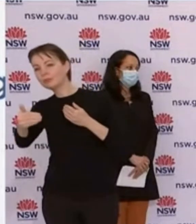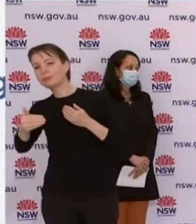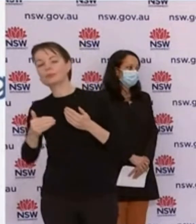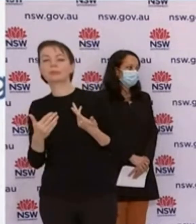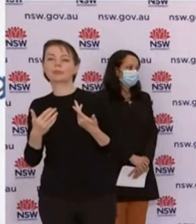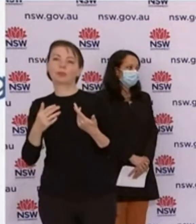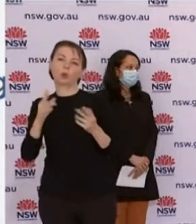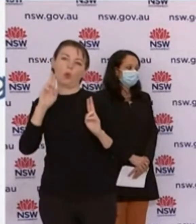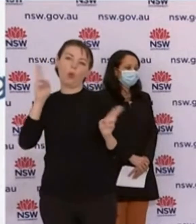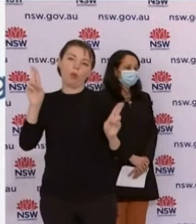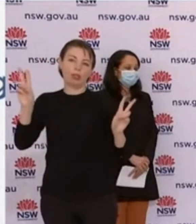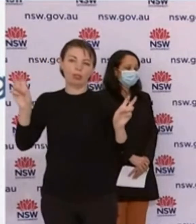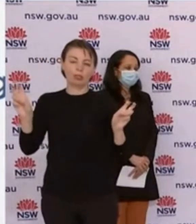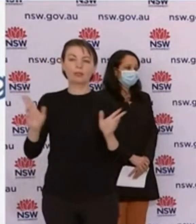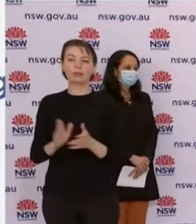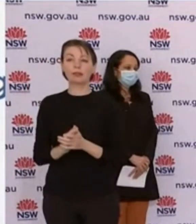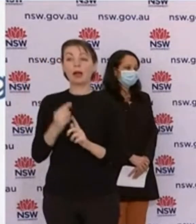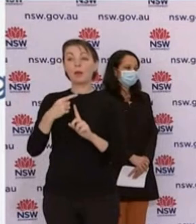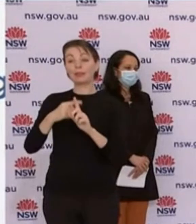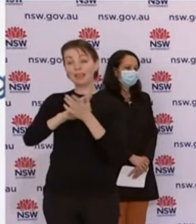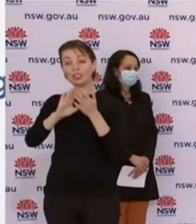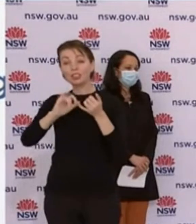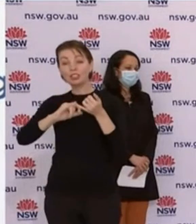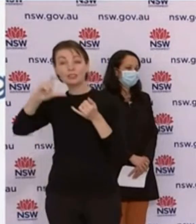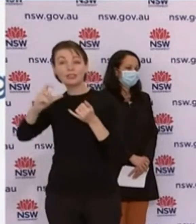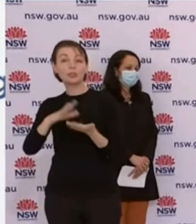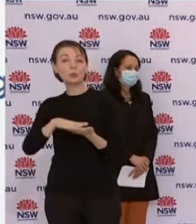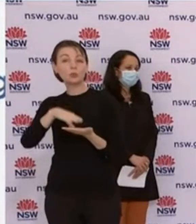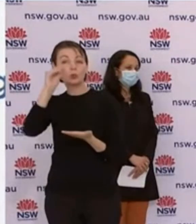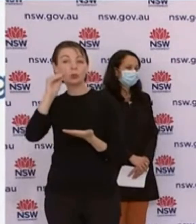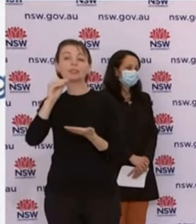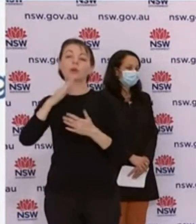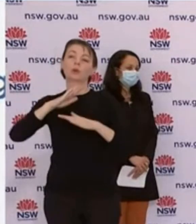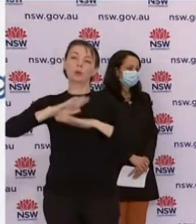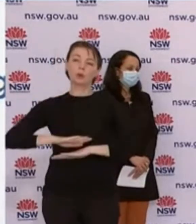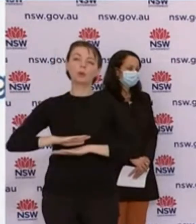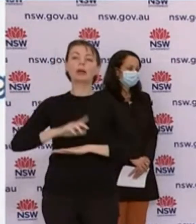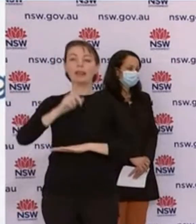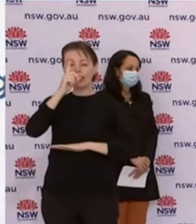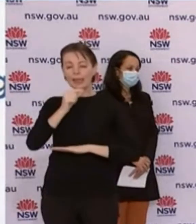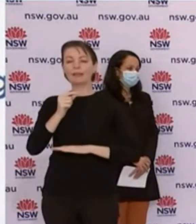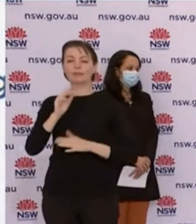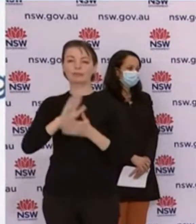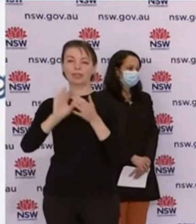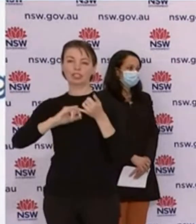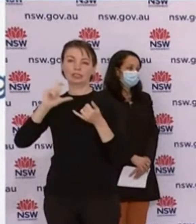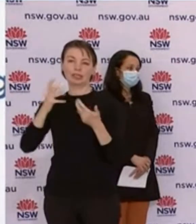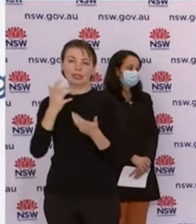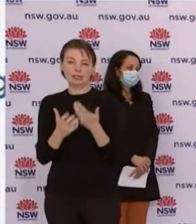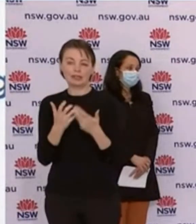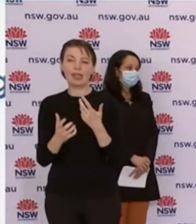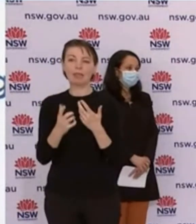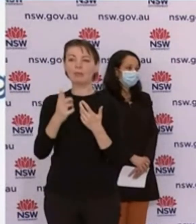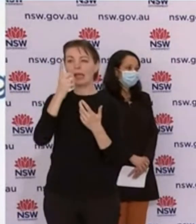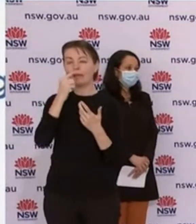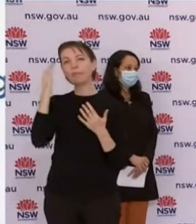and especially confidence for Year 12 students that they'll attain the qualifications they need to pursue whatever dream they want to pursue, whether it's further